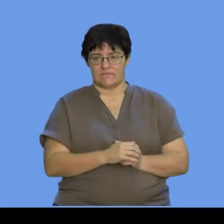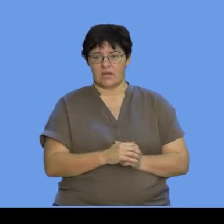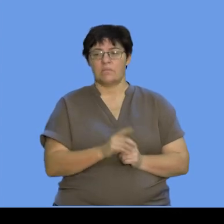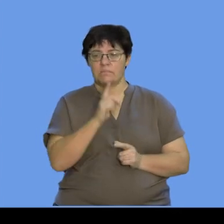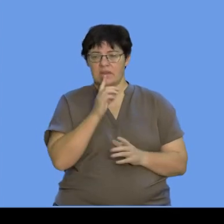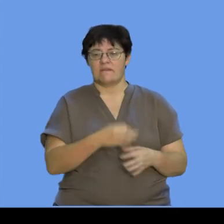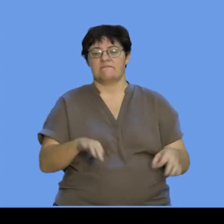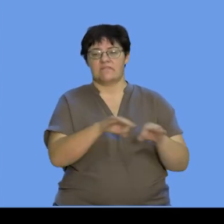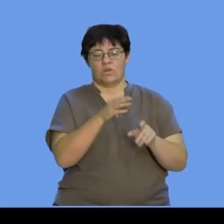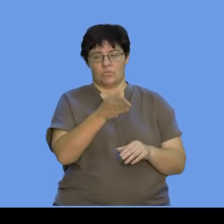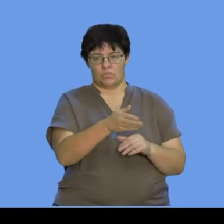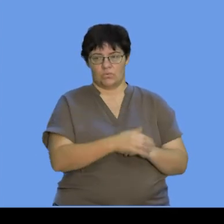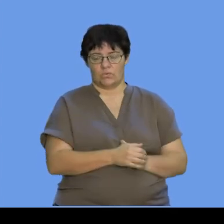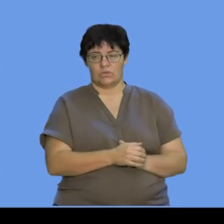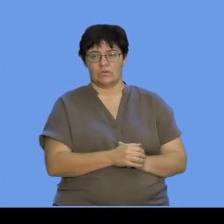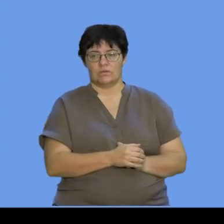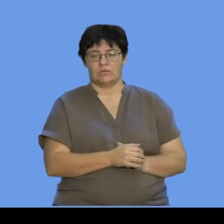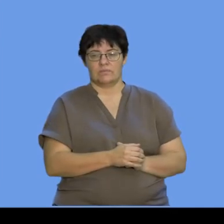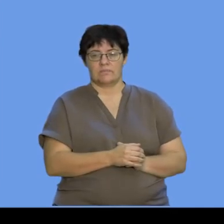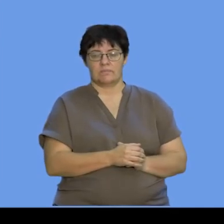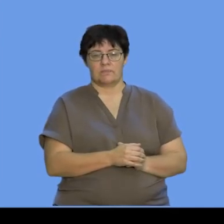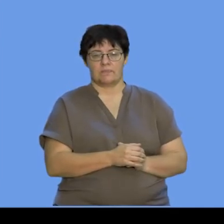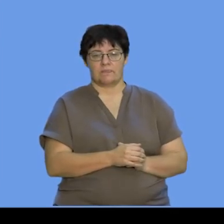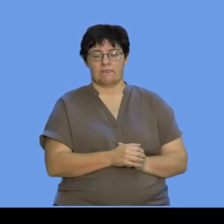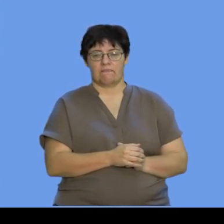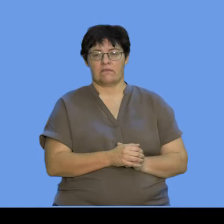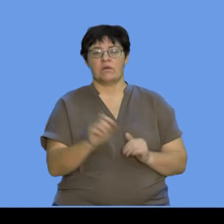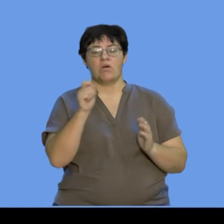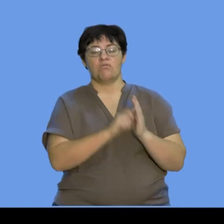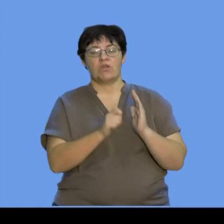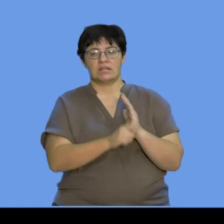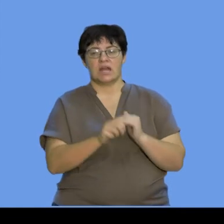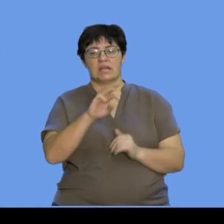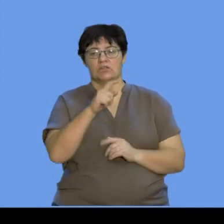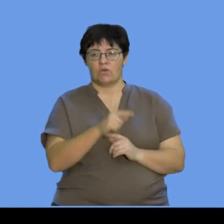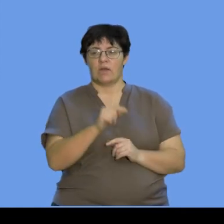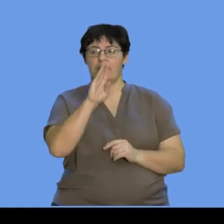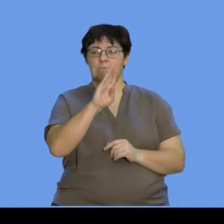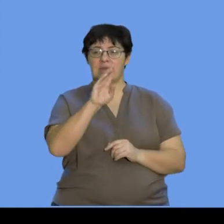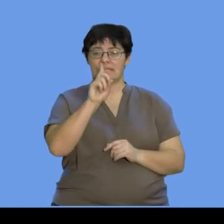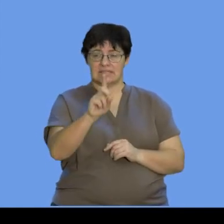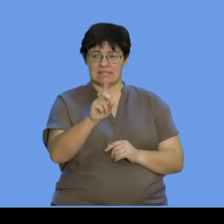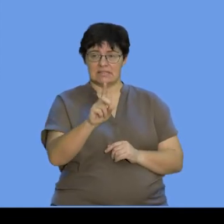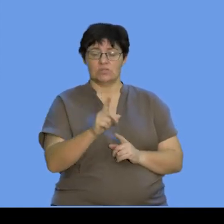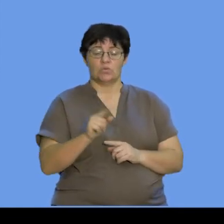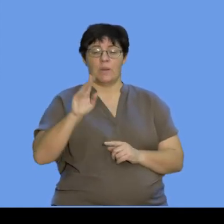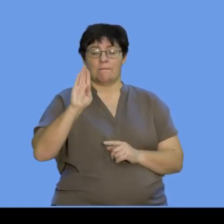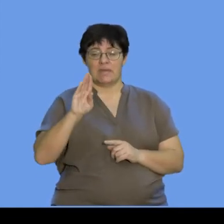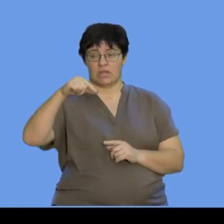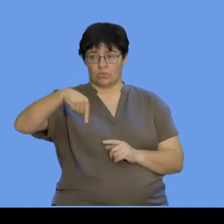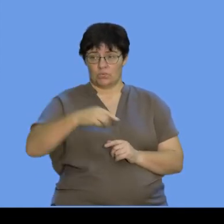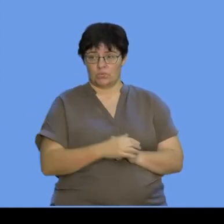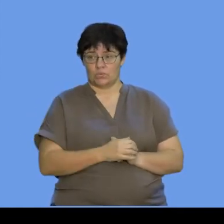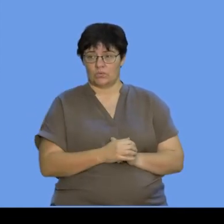5, and that will be the value for that. And then we need to write the ratio of BD is